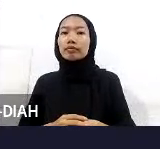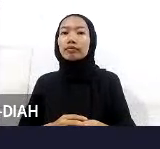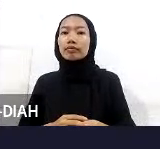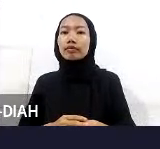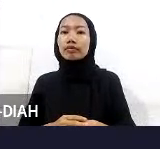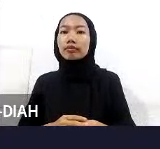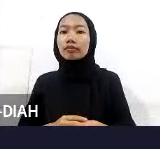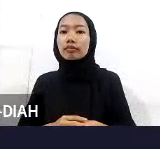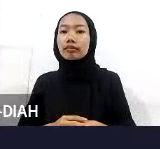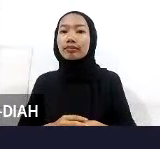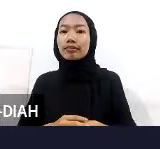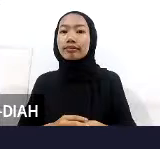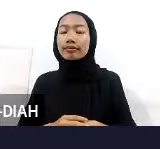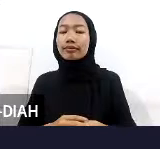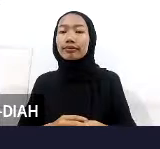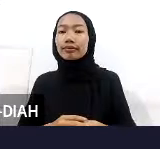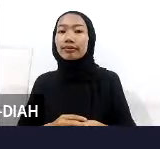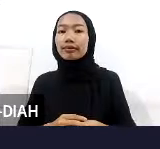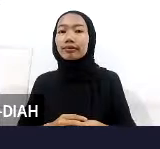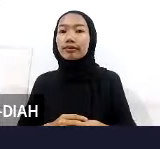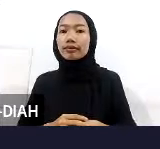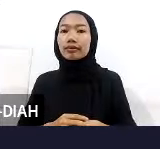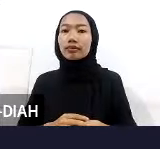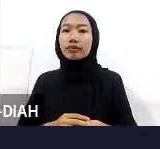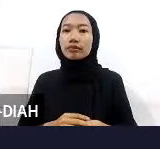model, just quickly.